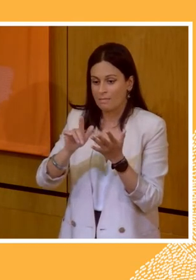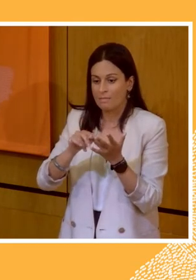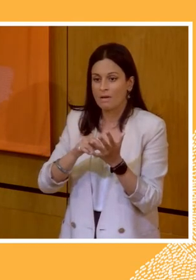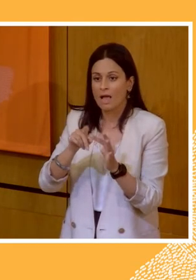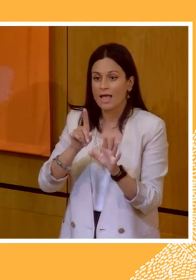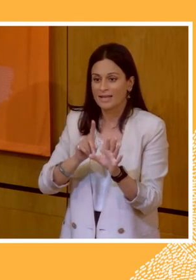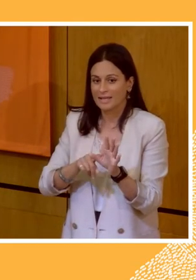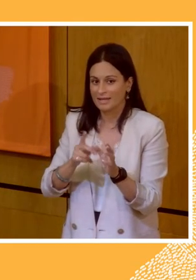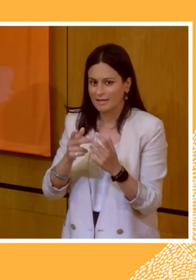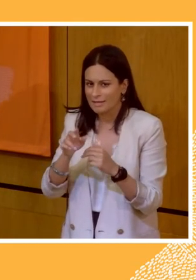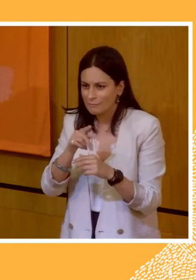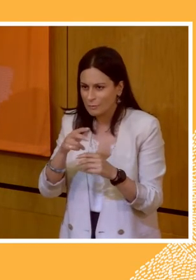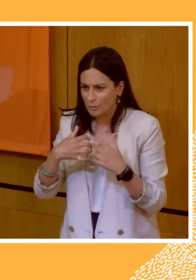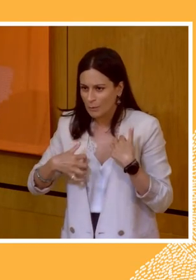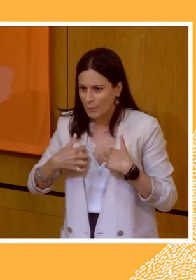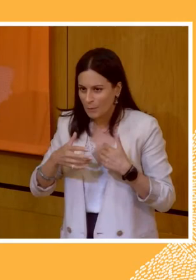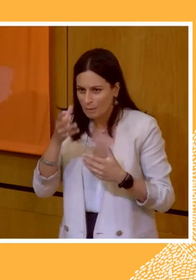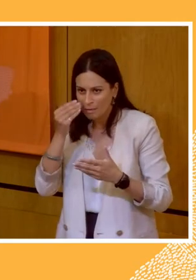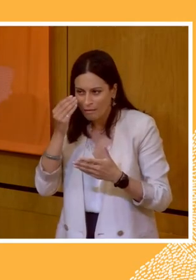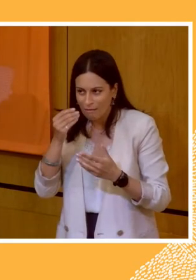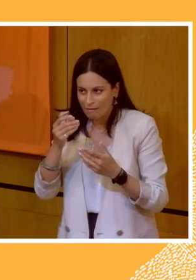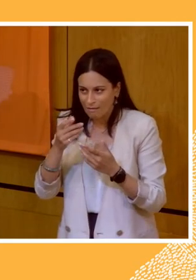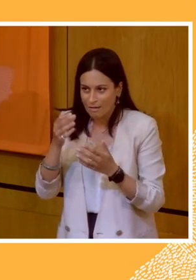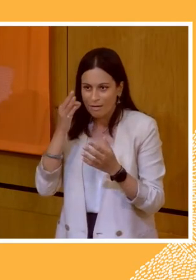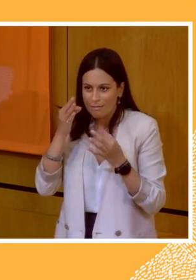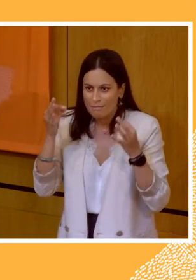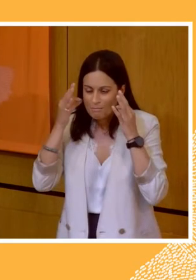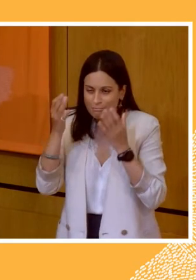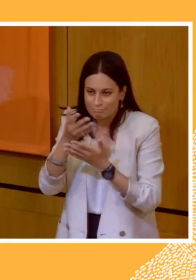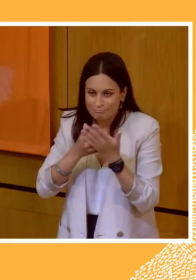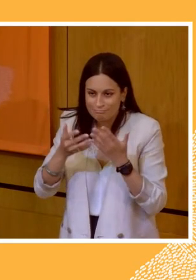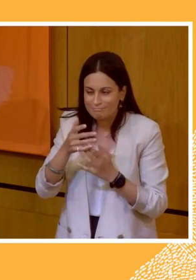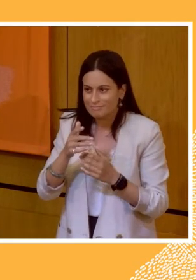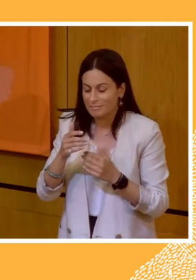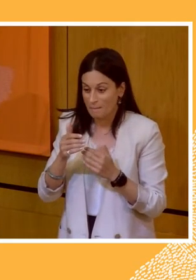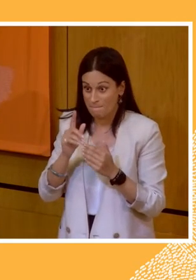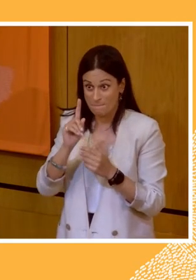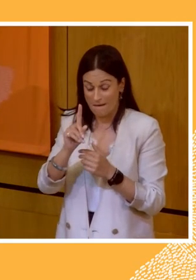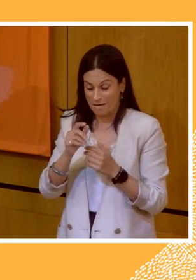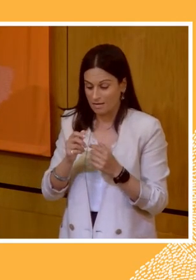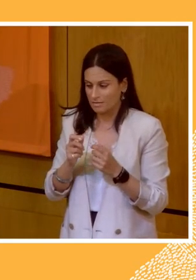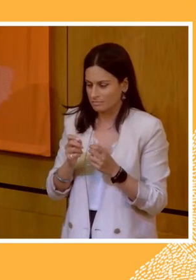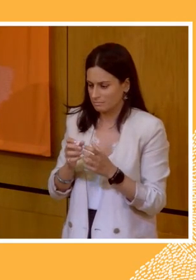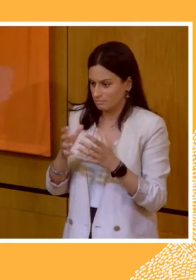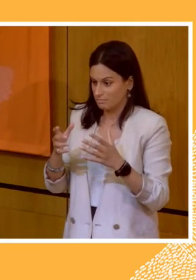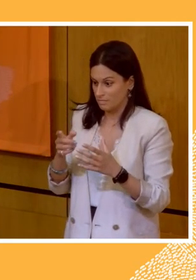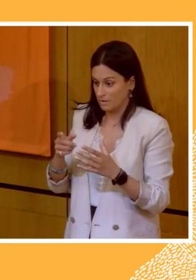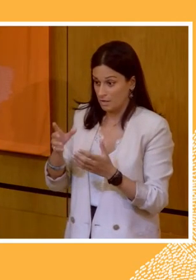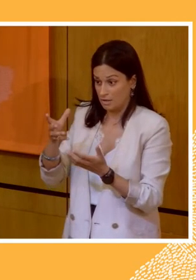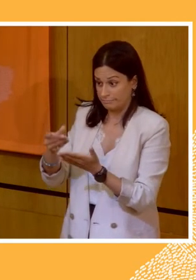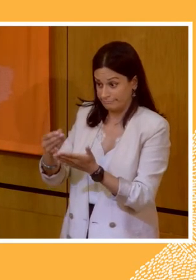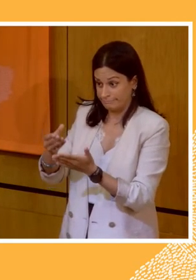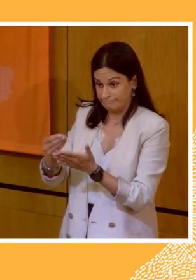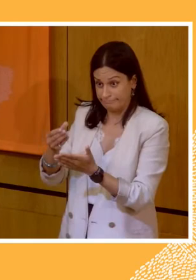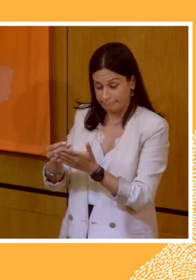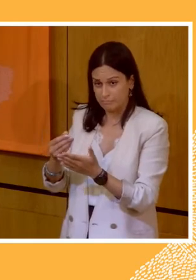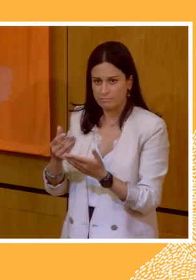your podcasts. That was it was most of the recording